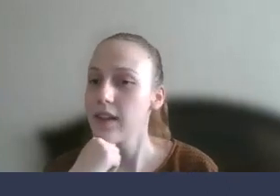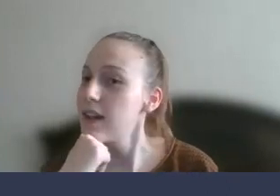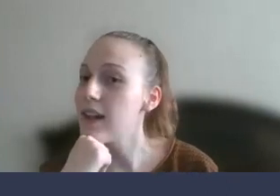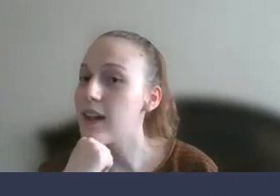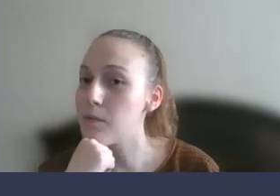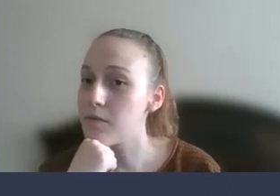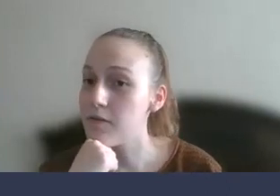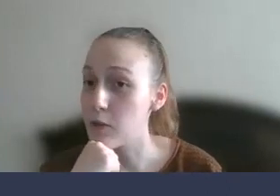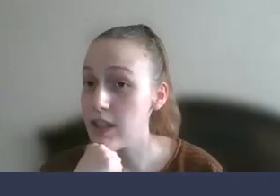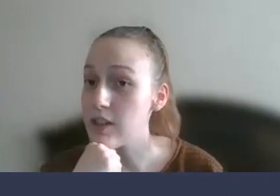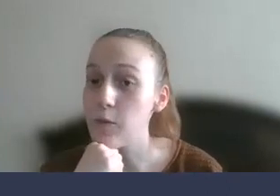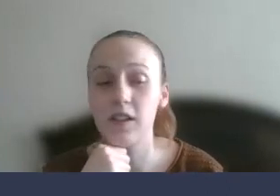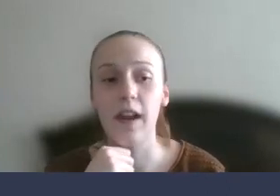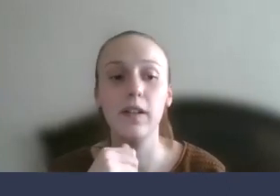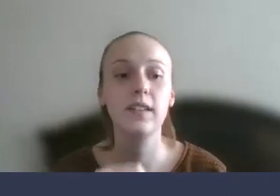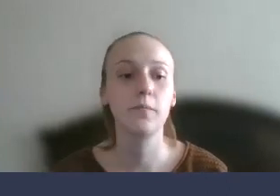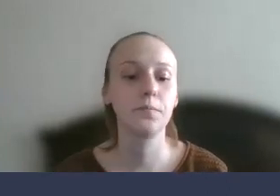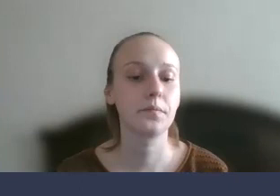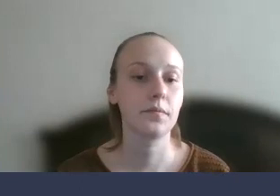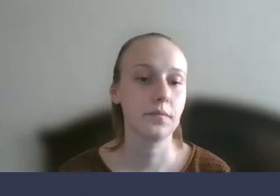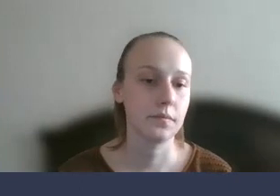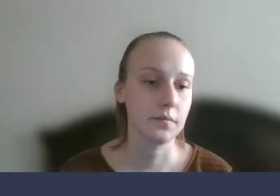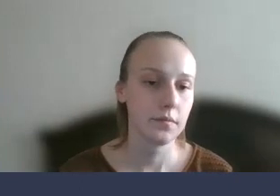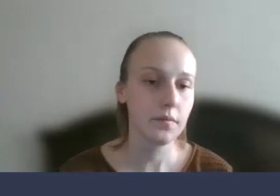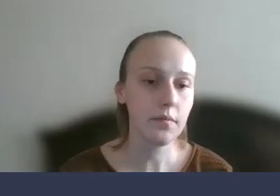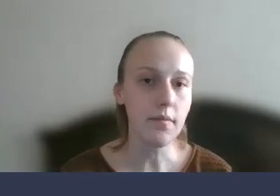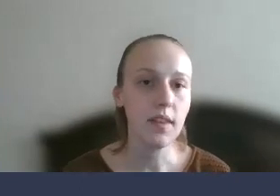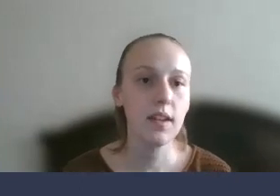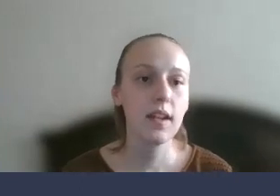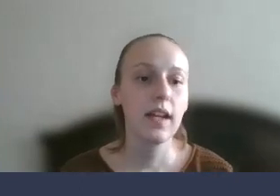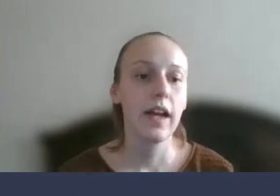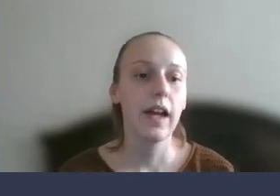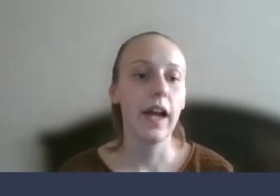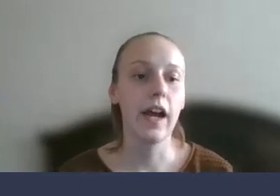there, for these homeless families.